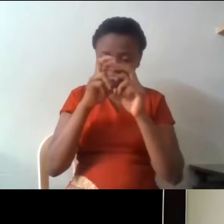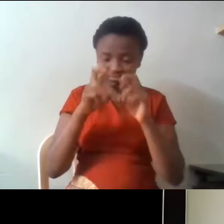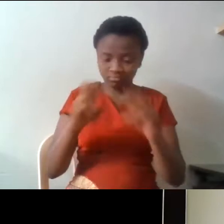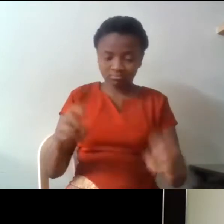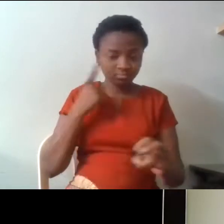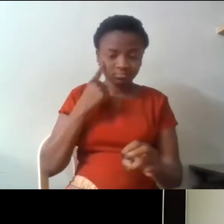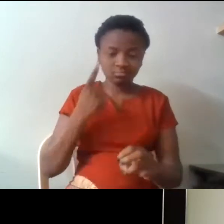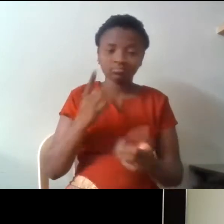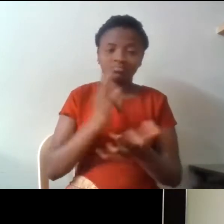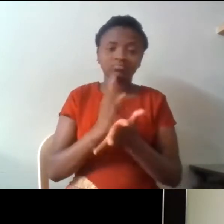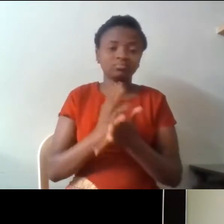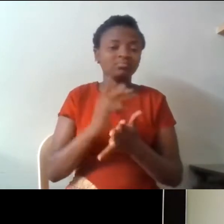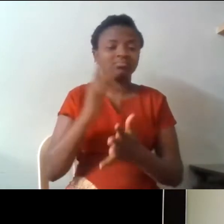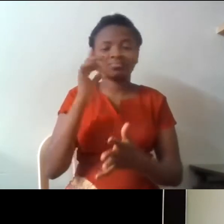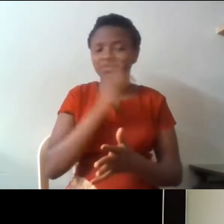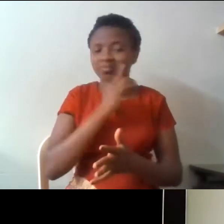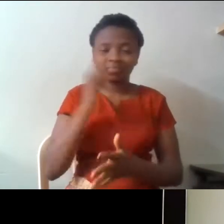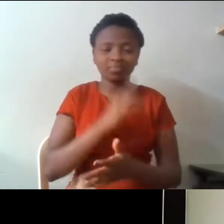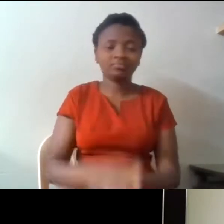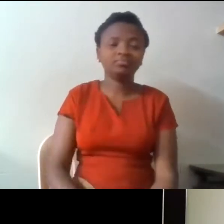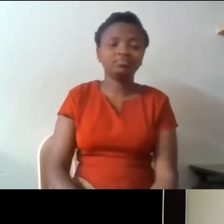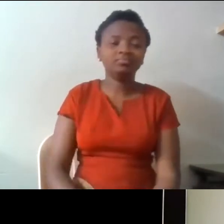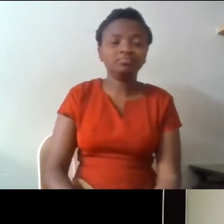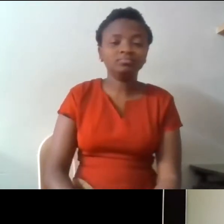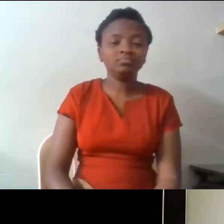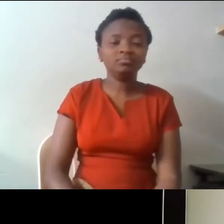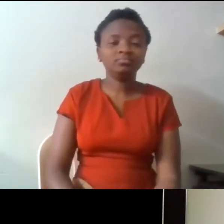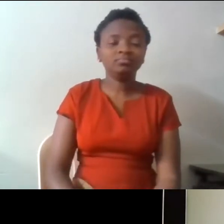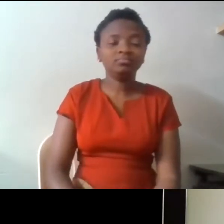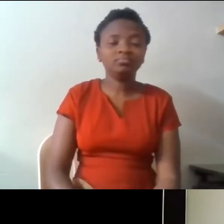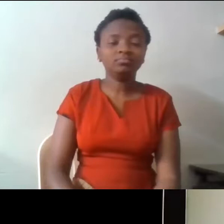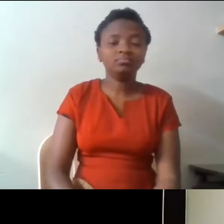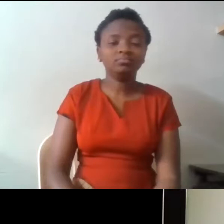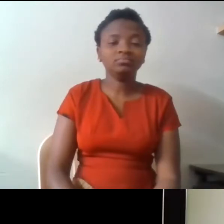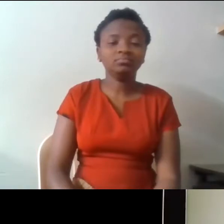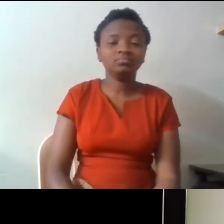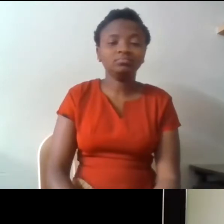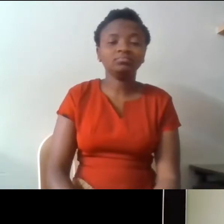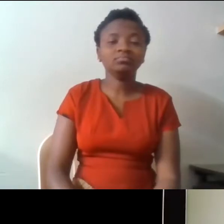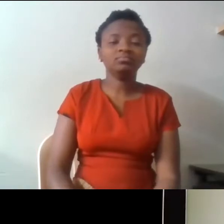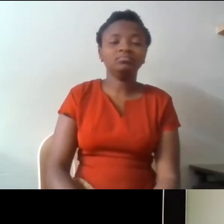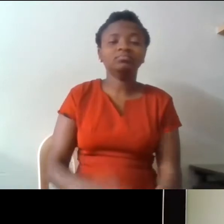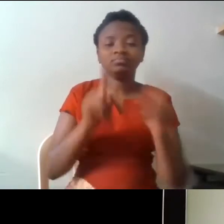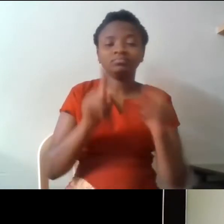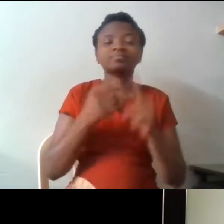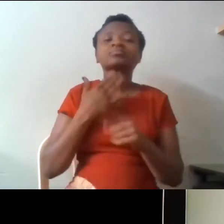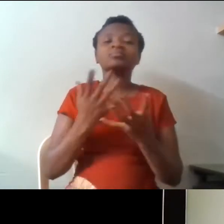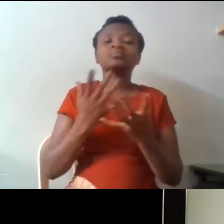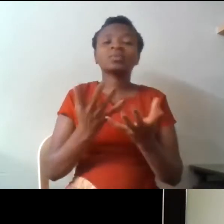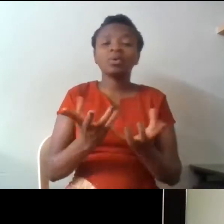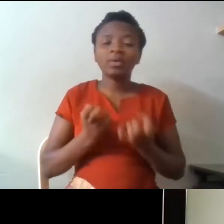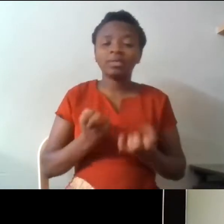a critical concern. The fifth lesson is to support OPDs in gathering evidence. And we know